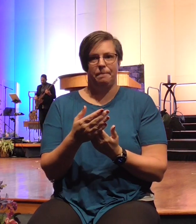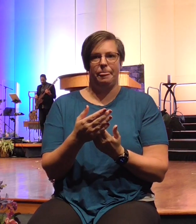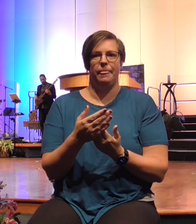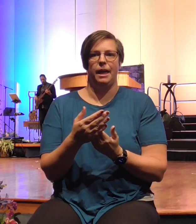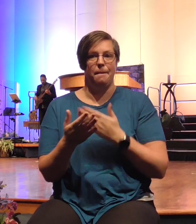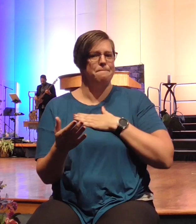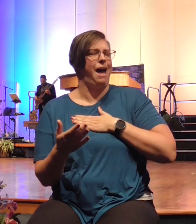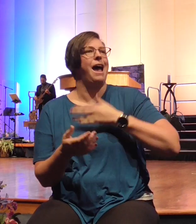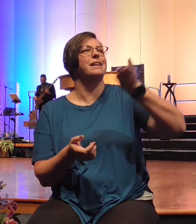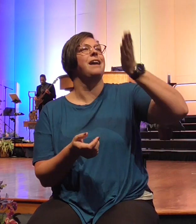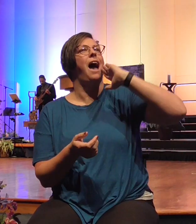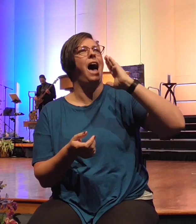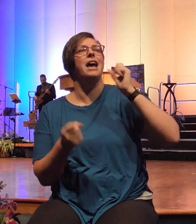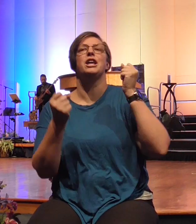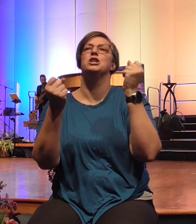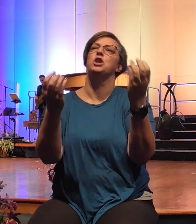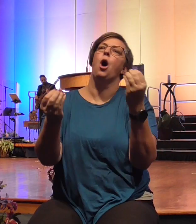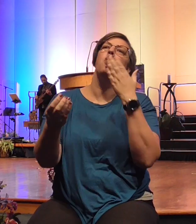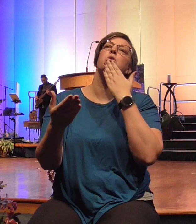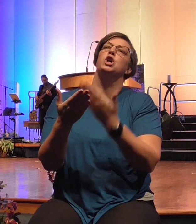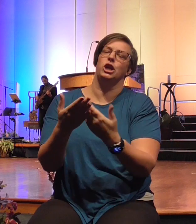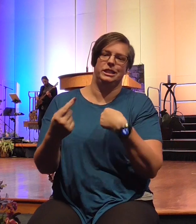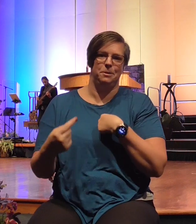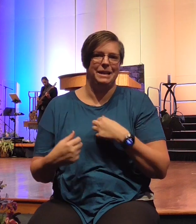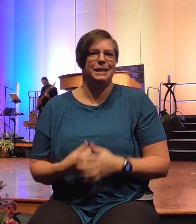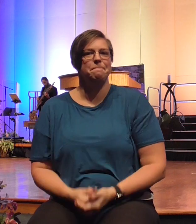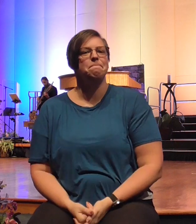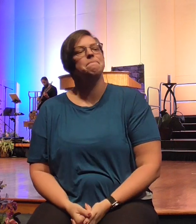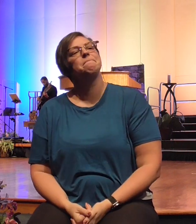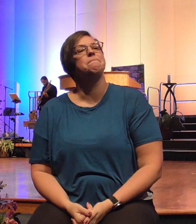My God is so good to me.